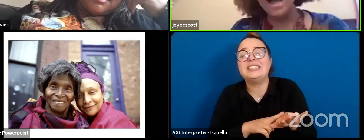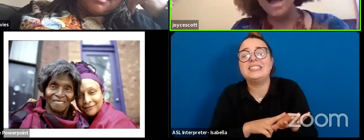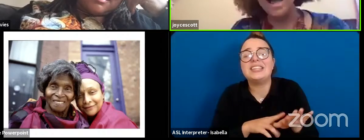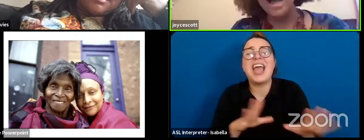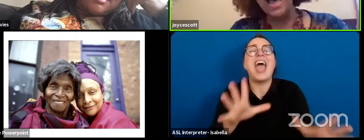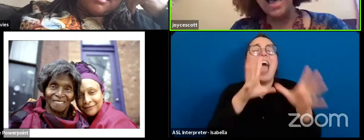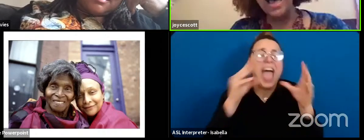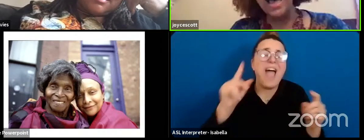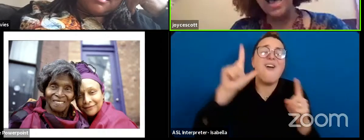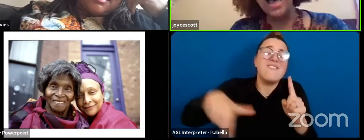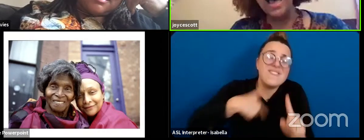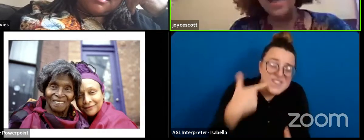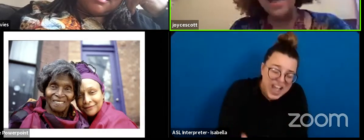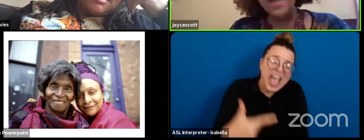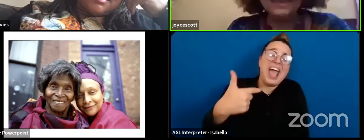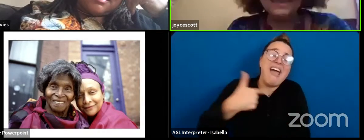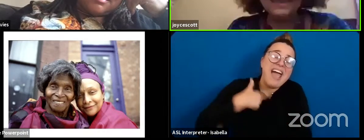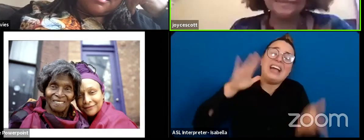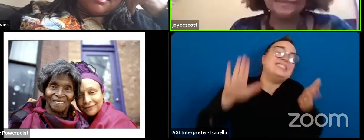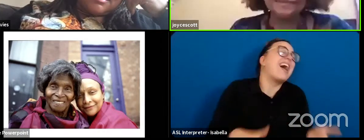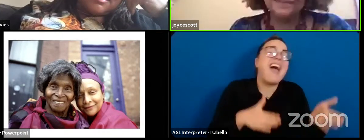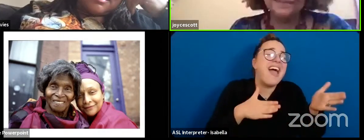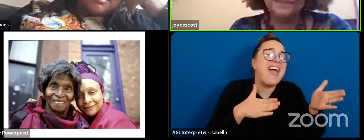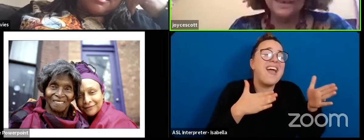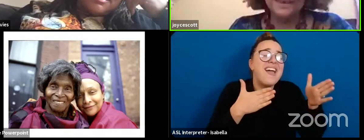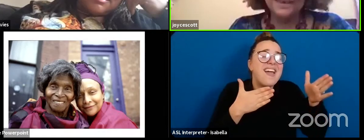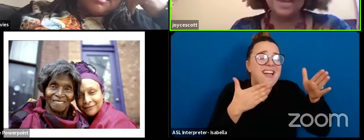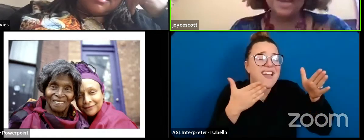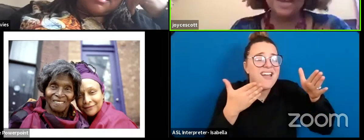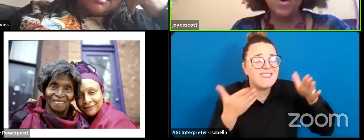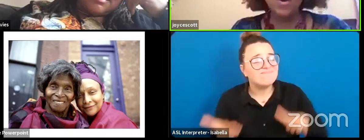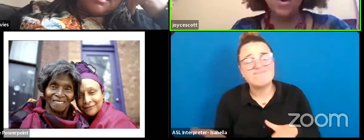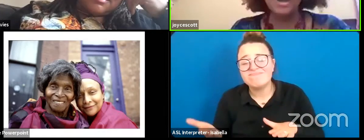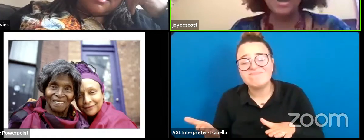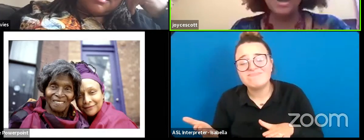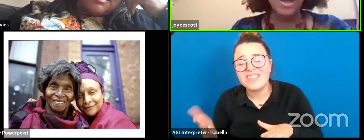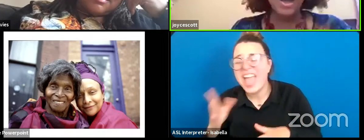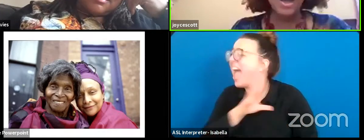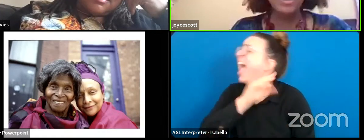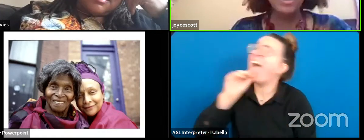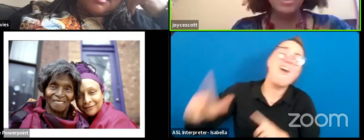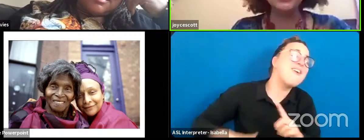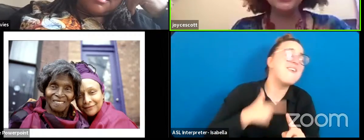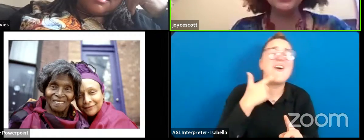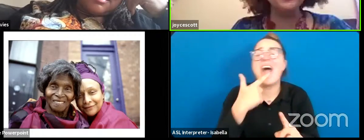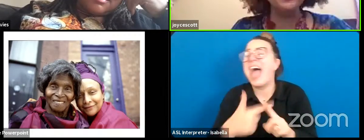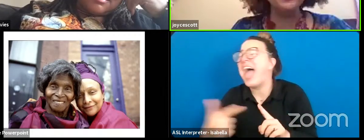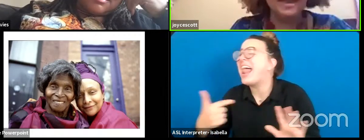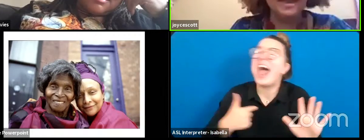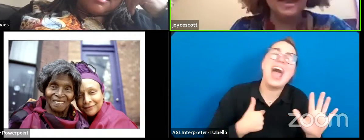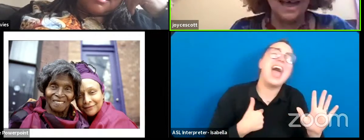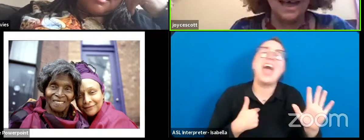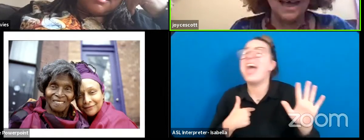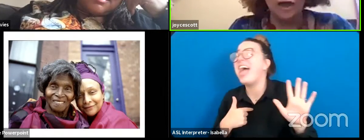And when I die, and when